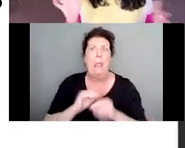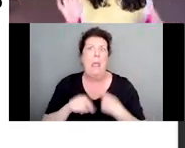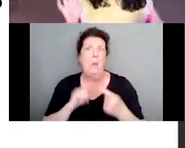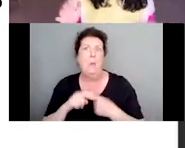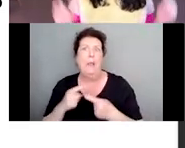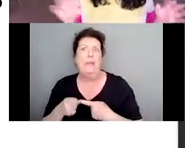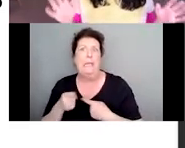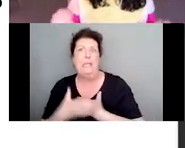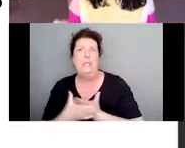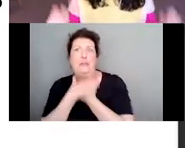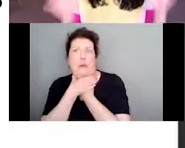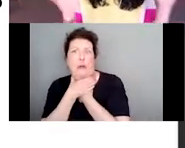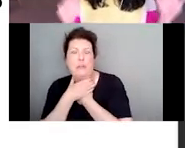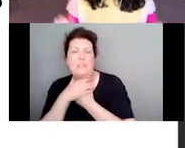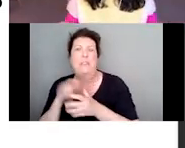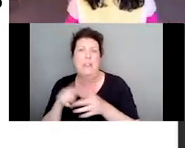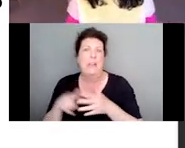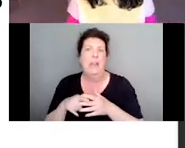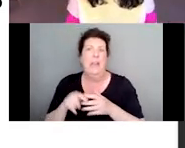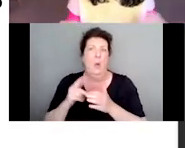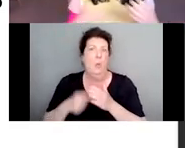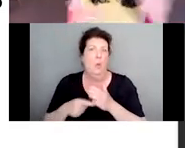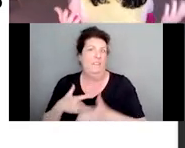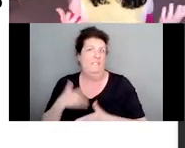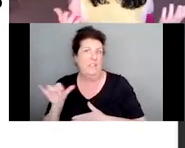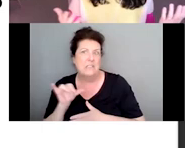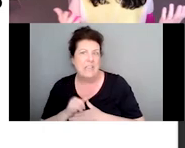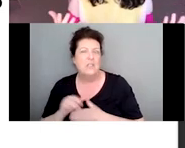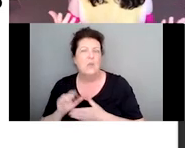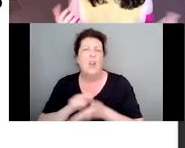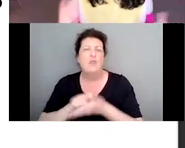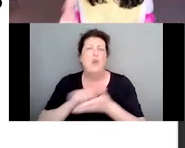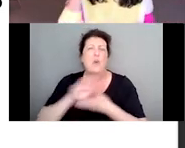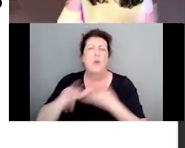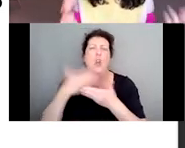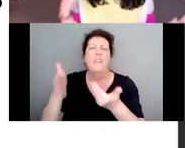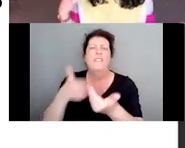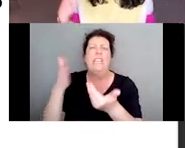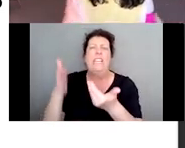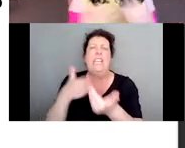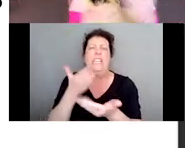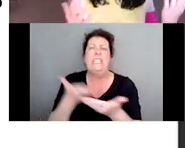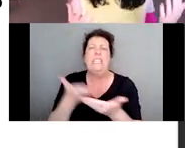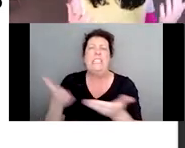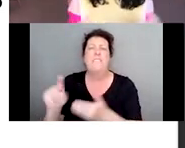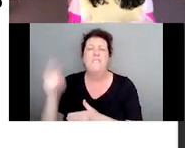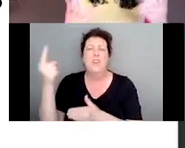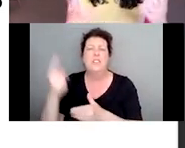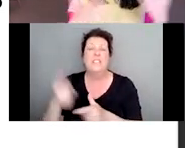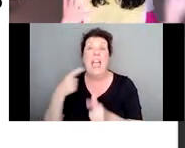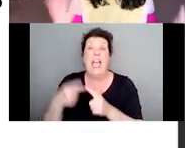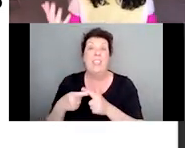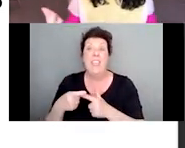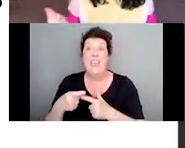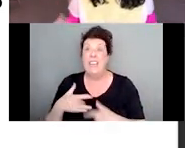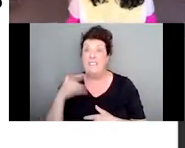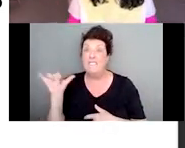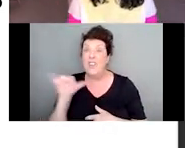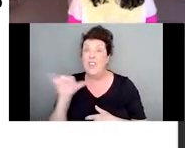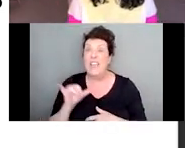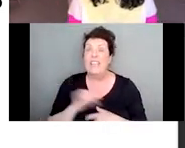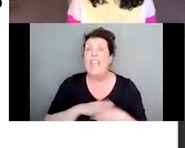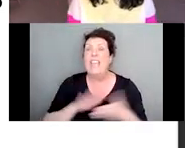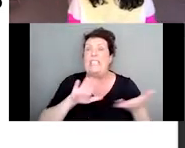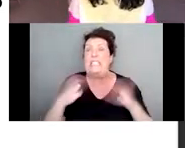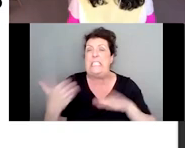going to look and what that's going to feel like. So I'll write that. Like you write all the easy stuff. And then it's like, basically like a carcass that's like been picked over by,